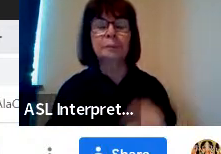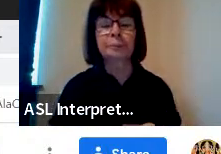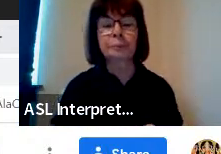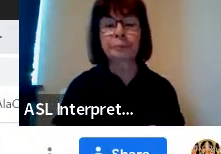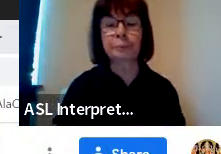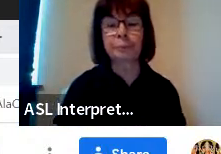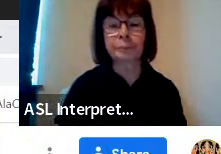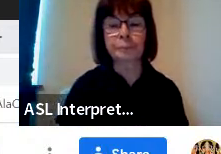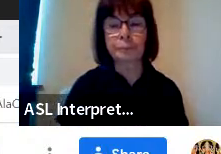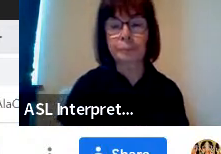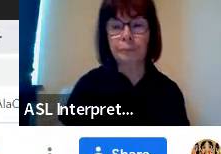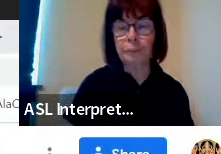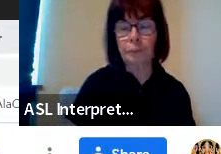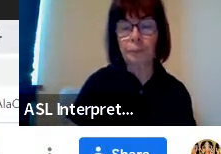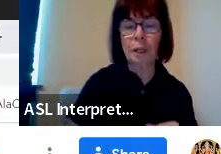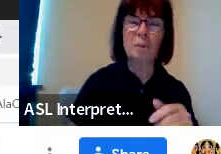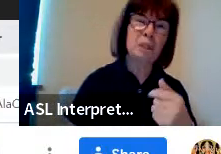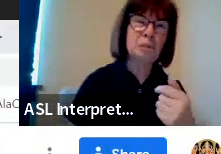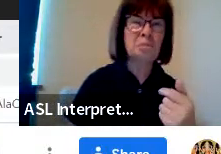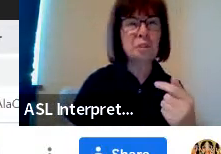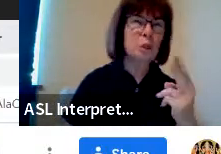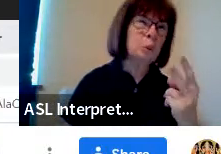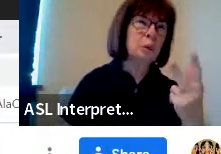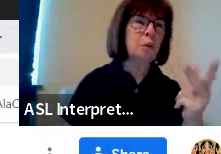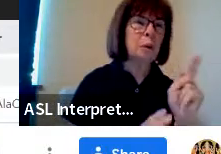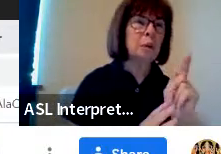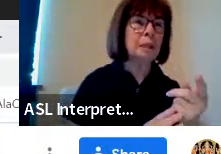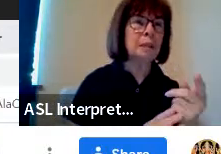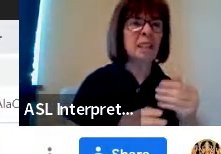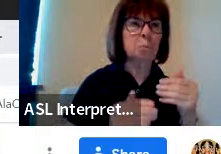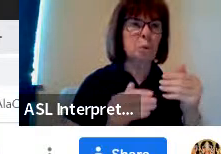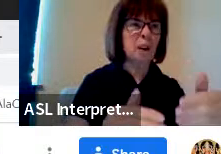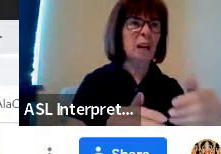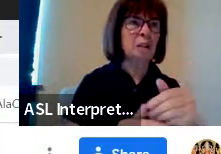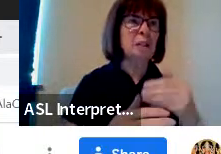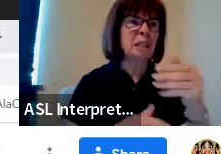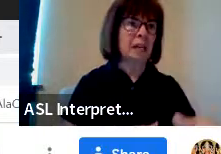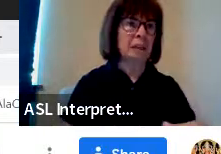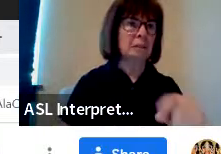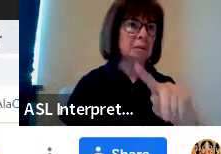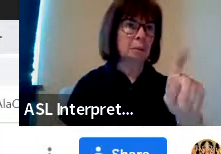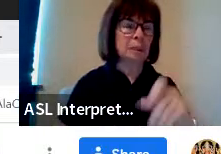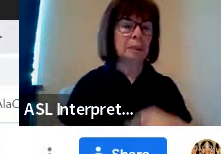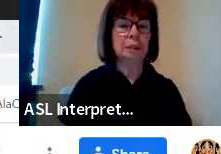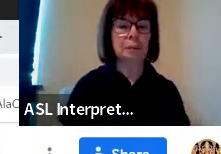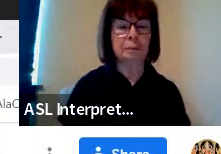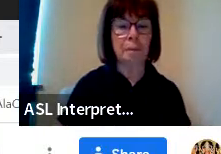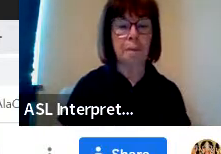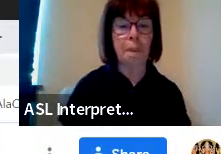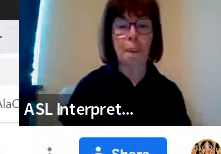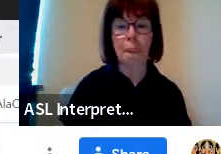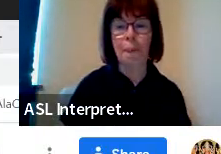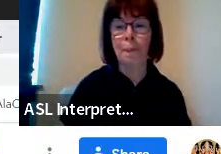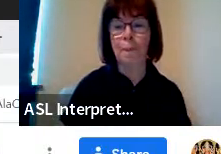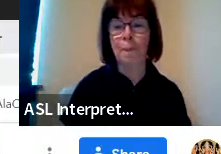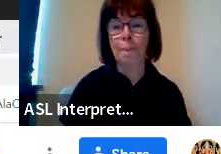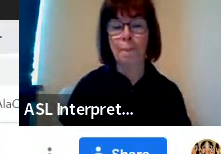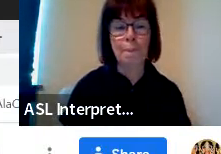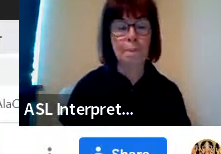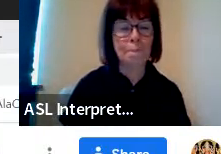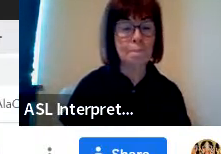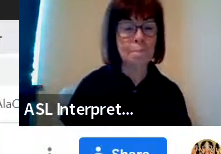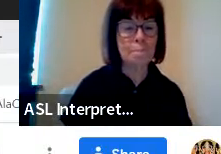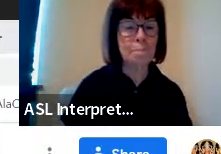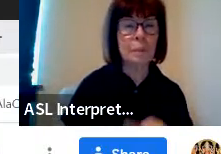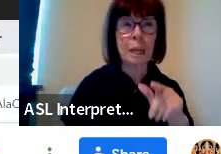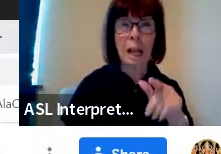So we'll spend about maybe 2 to 3 minutes on this, and then we'll move to the next question. Just out of curiosity, is this question